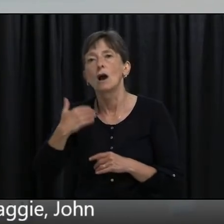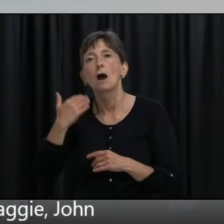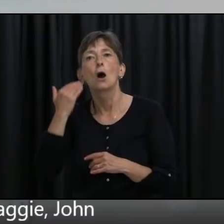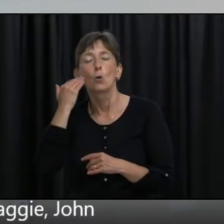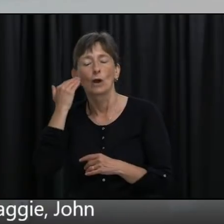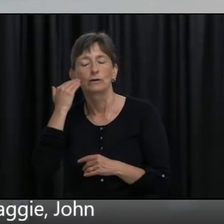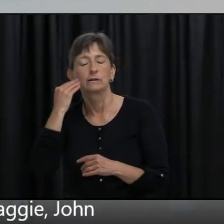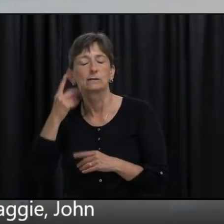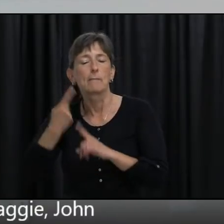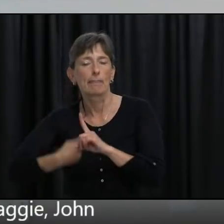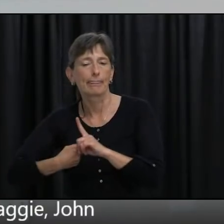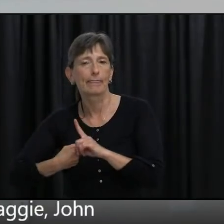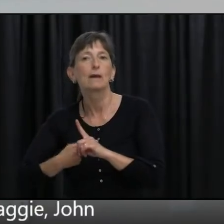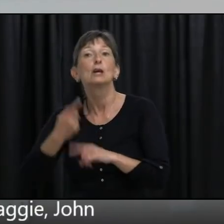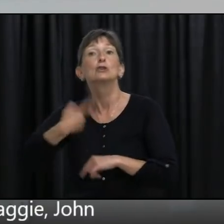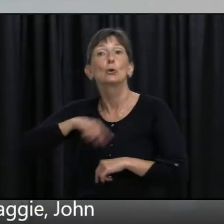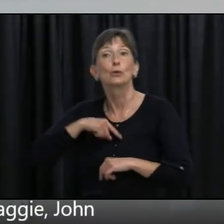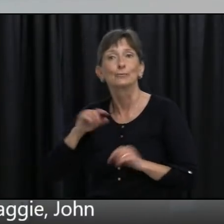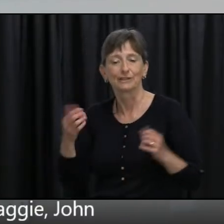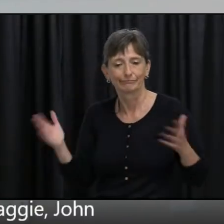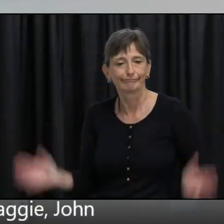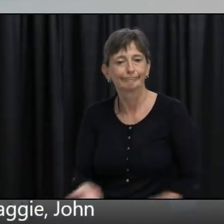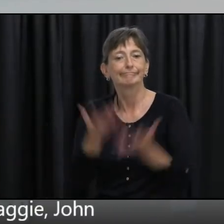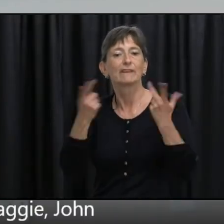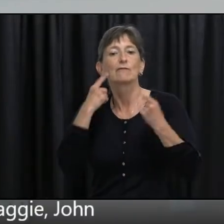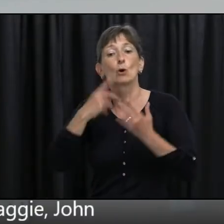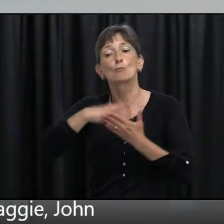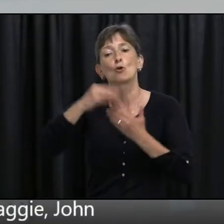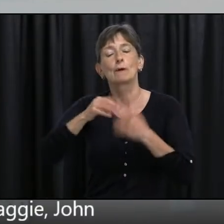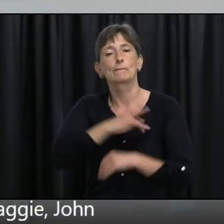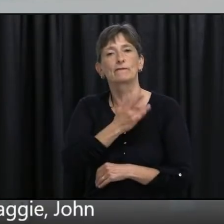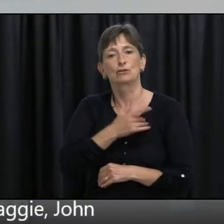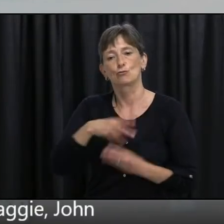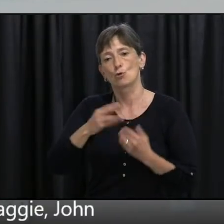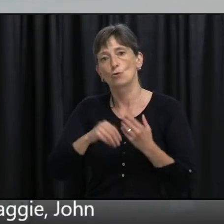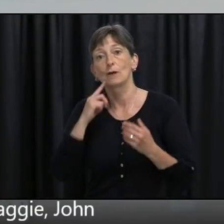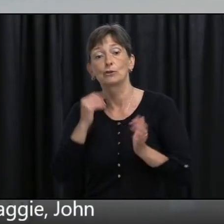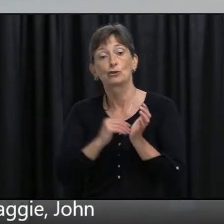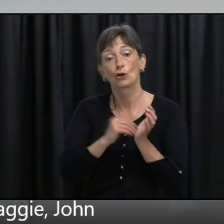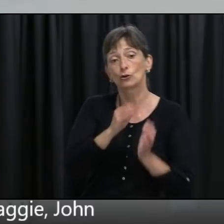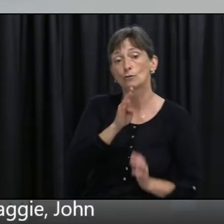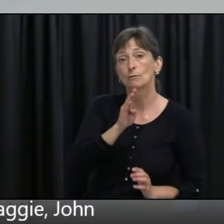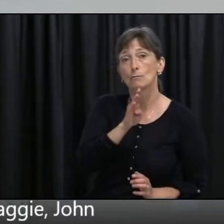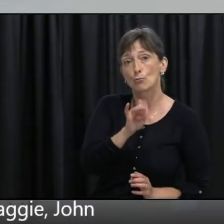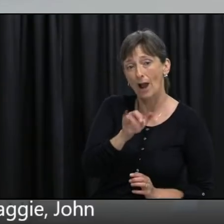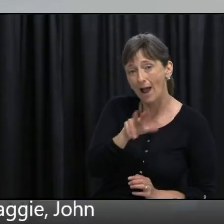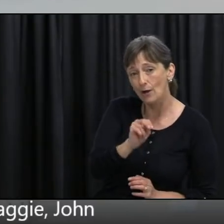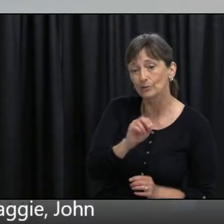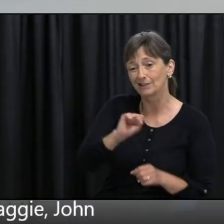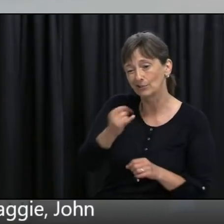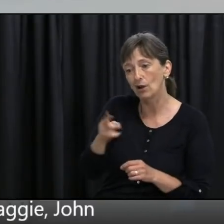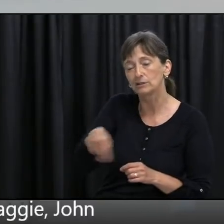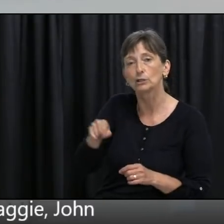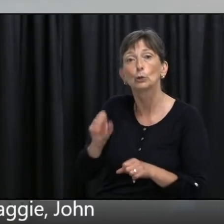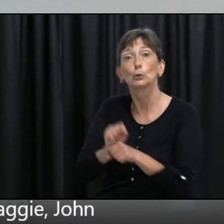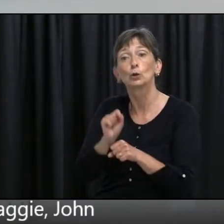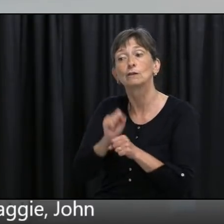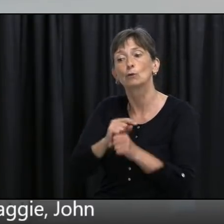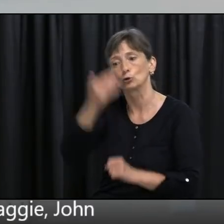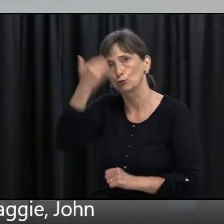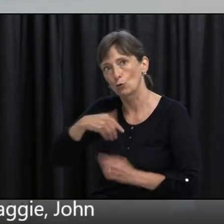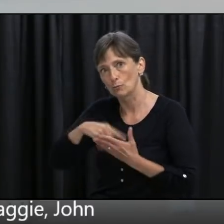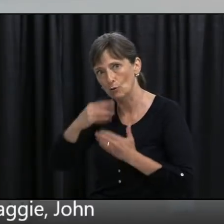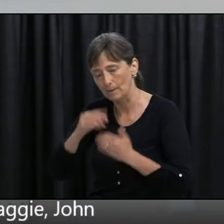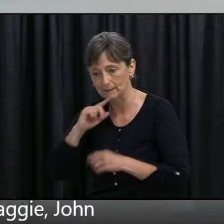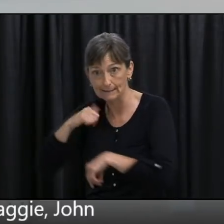to enhance the provincial stroke program with Dr. Brown and others in St. John. We have